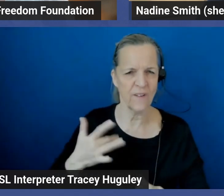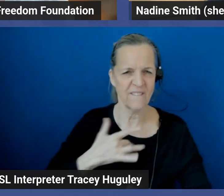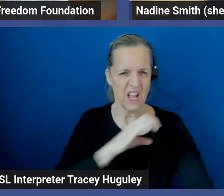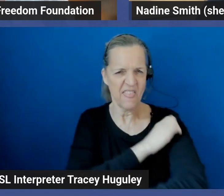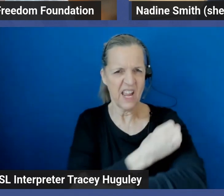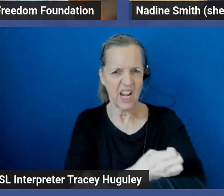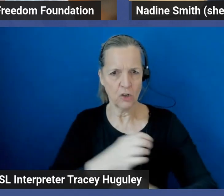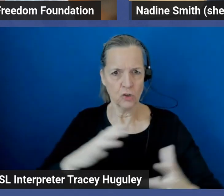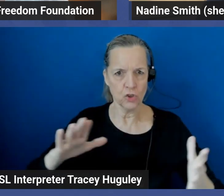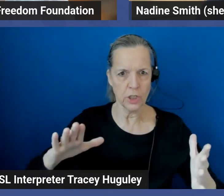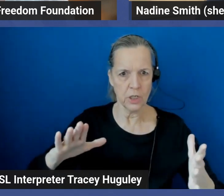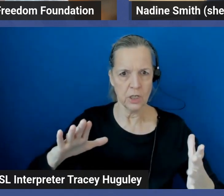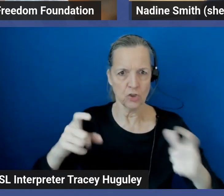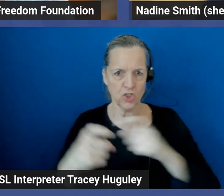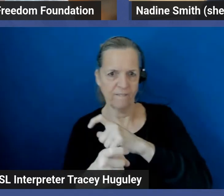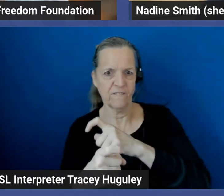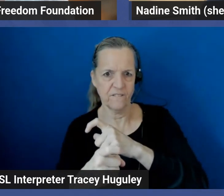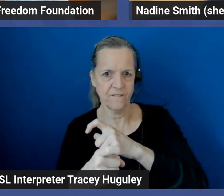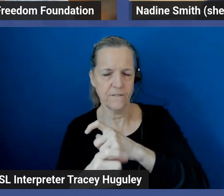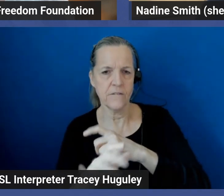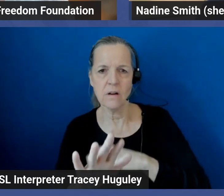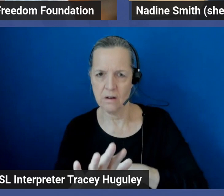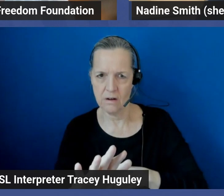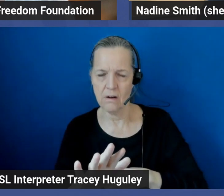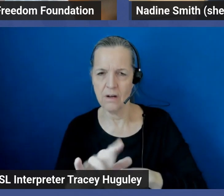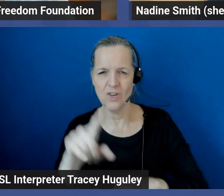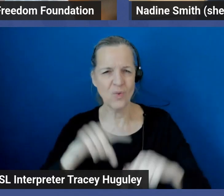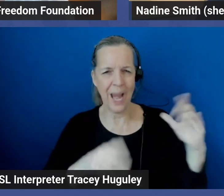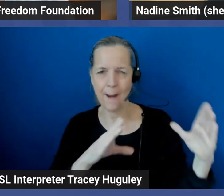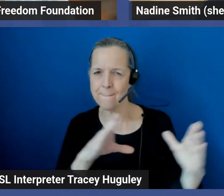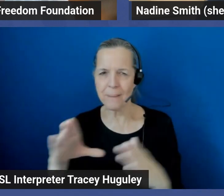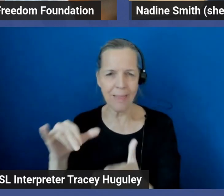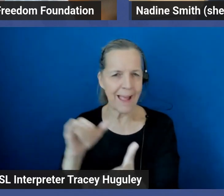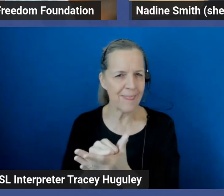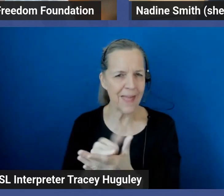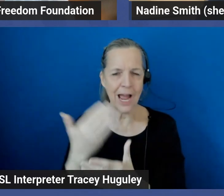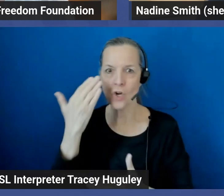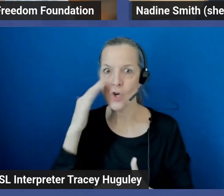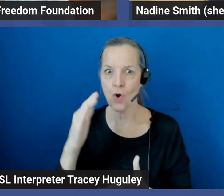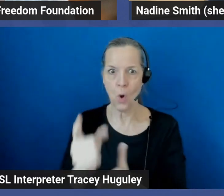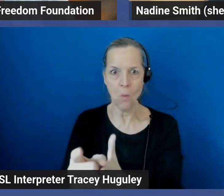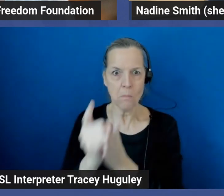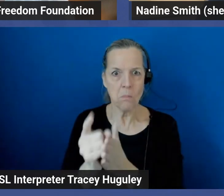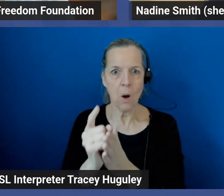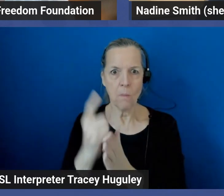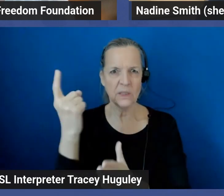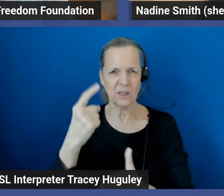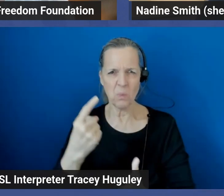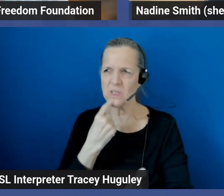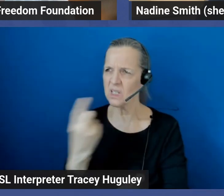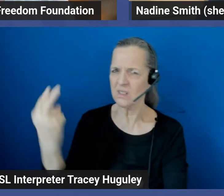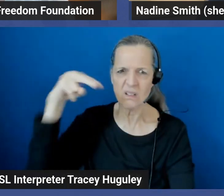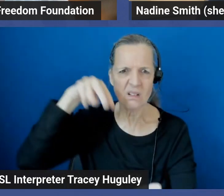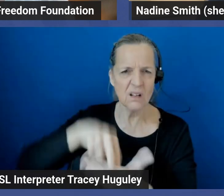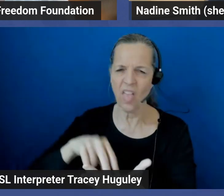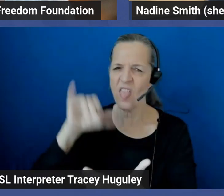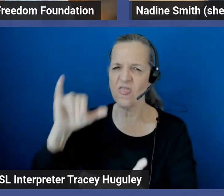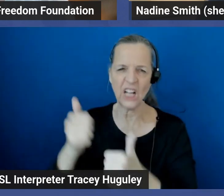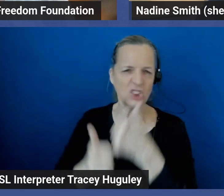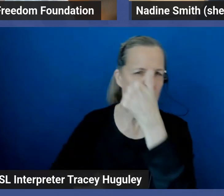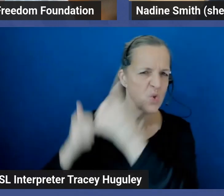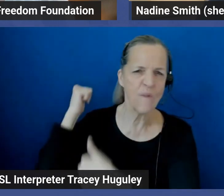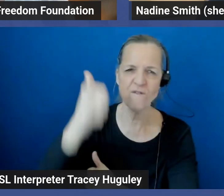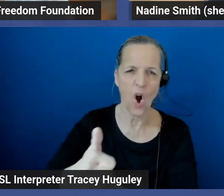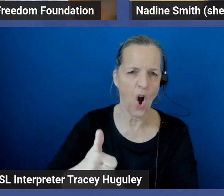room shift. So for us, it's like, you can't plan that. You don't know that's going to be the moment where somebody says, you know what, we've gone too far. This is too